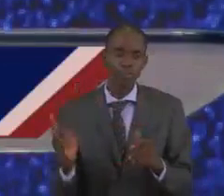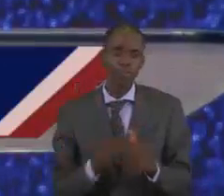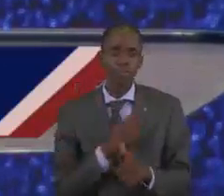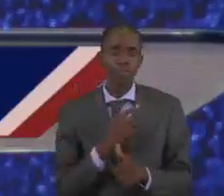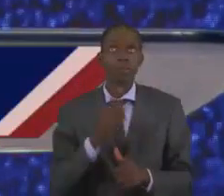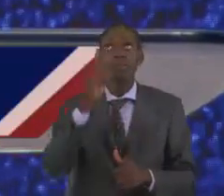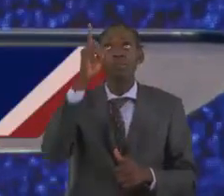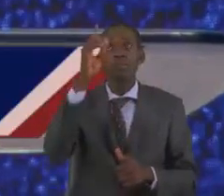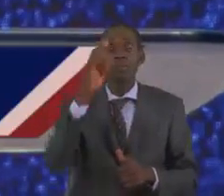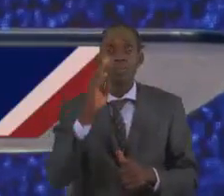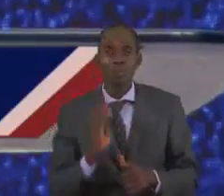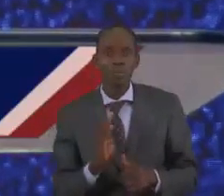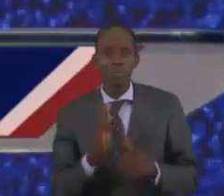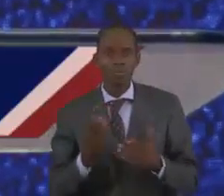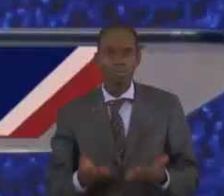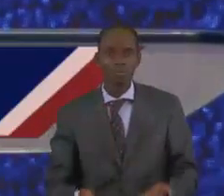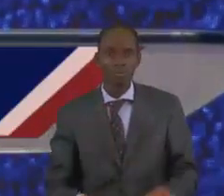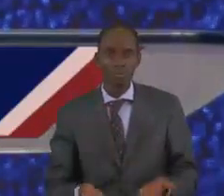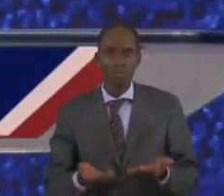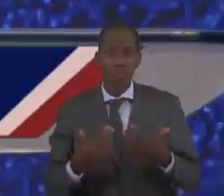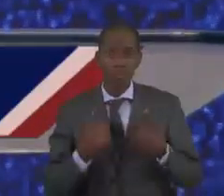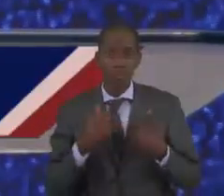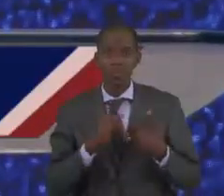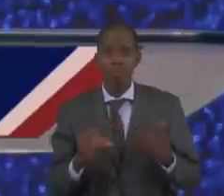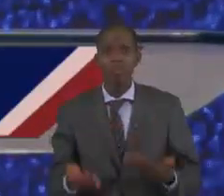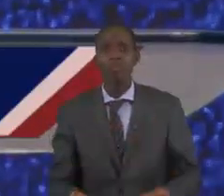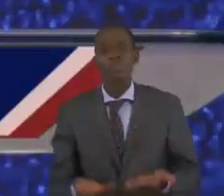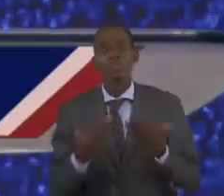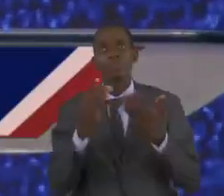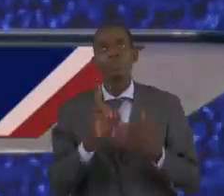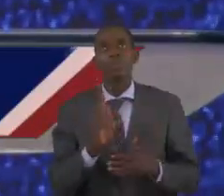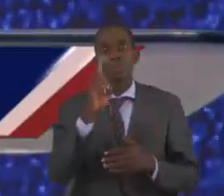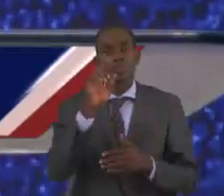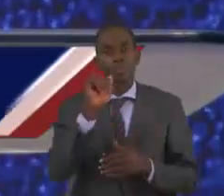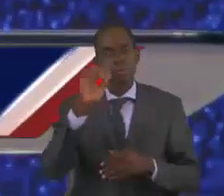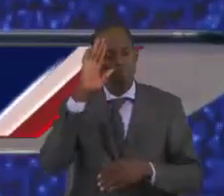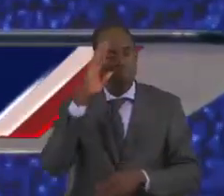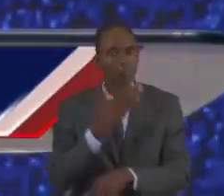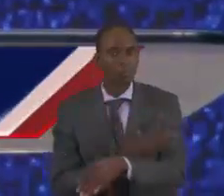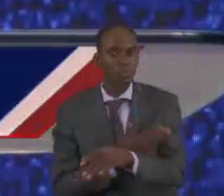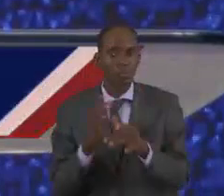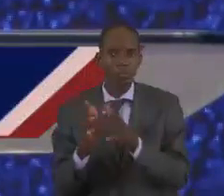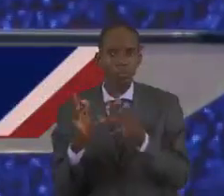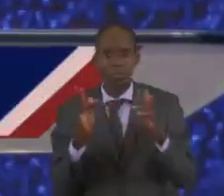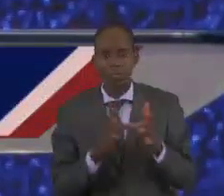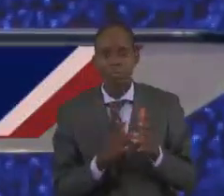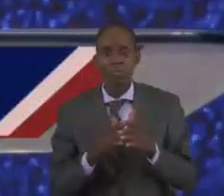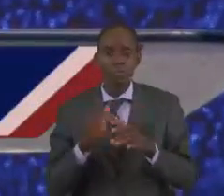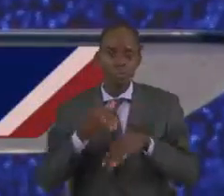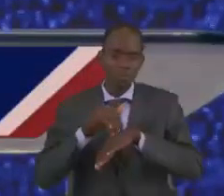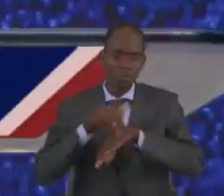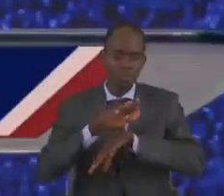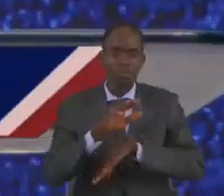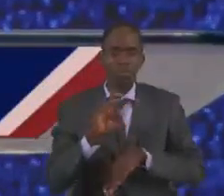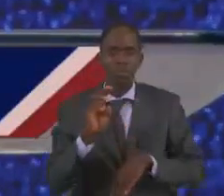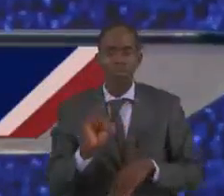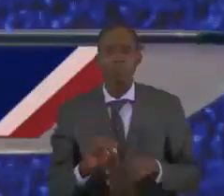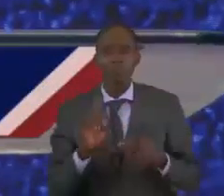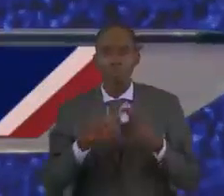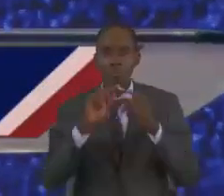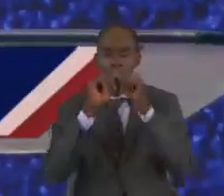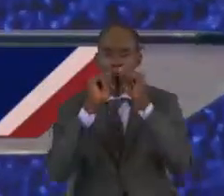God raised, having raised up a son, Jesus, sent him to bless